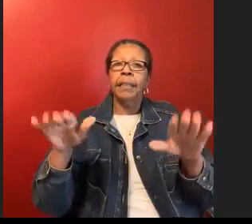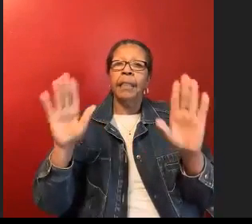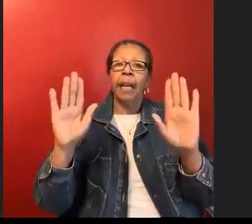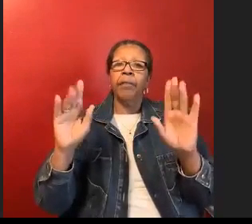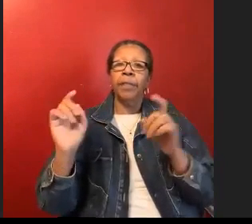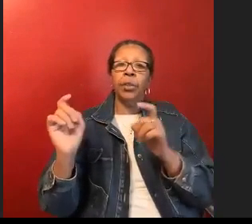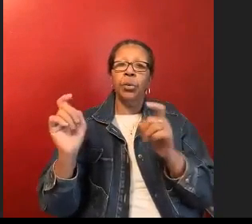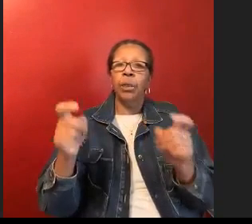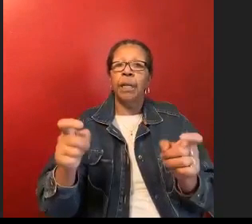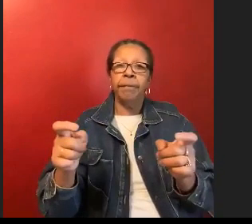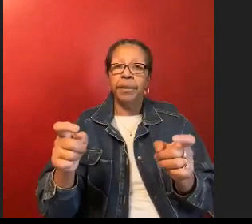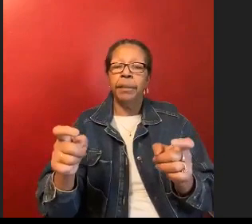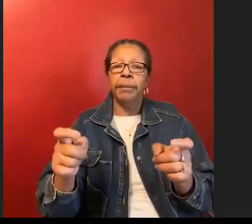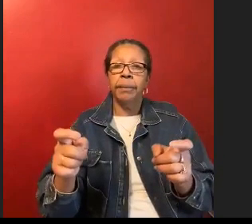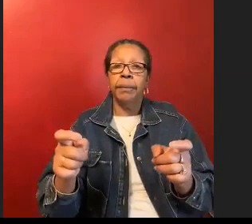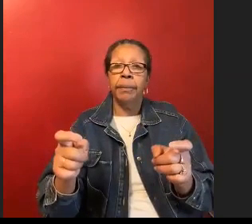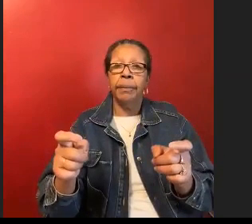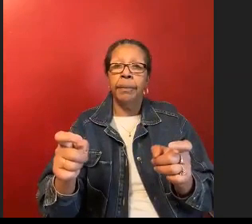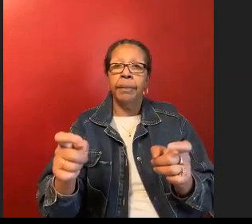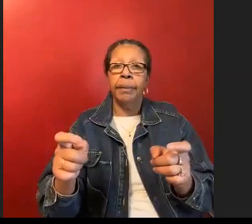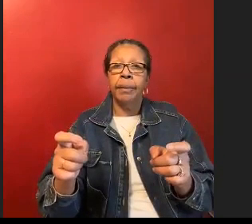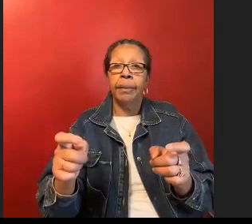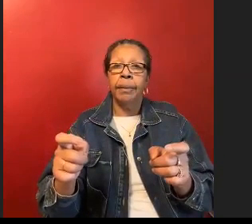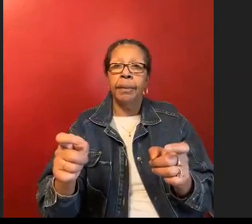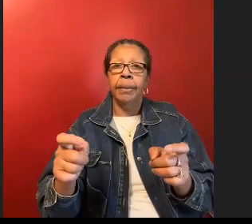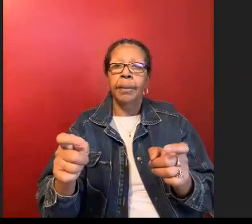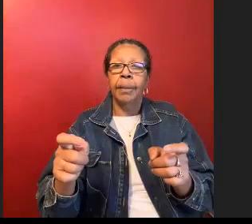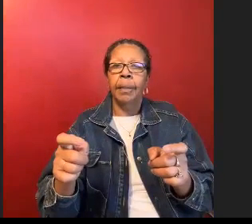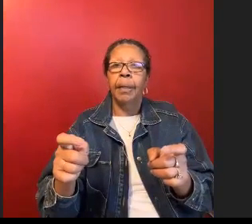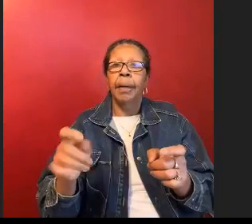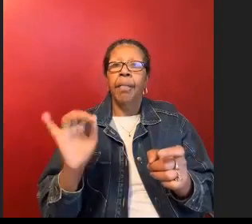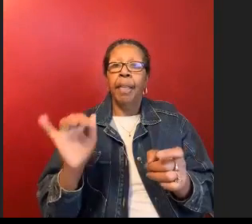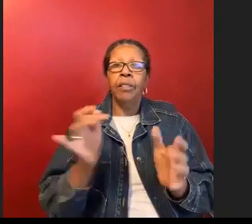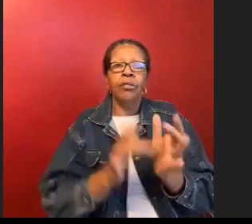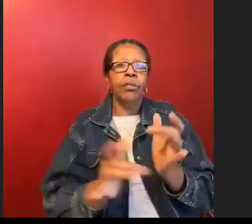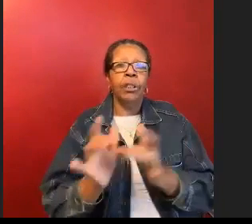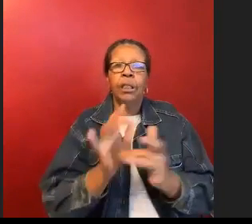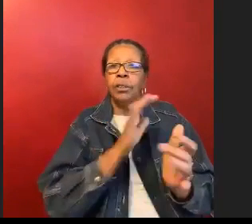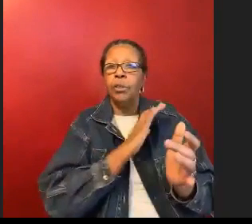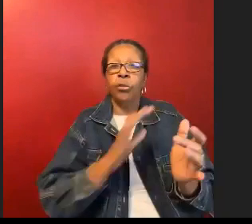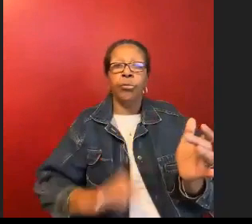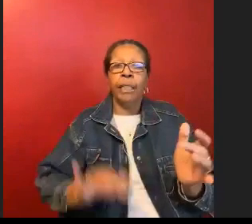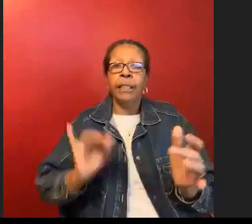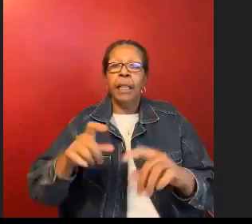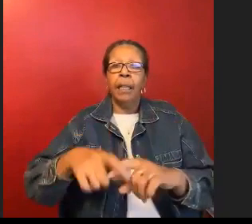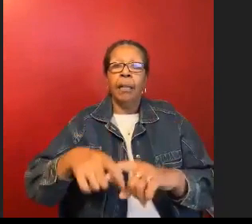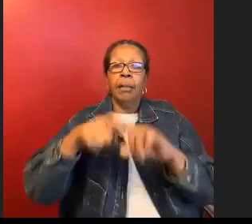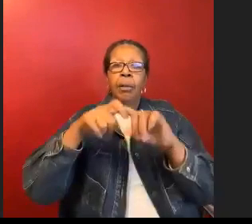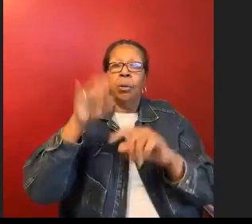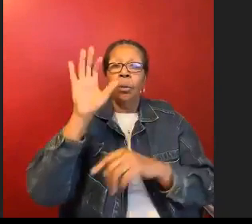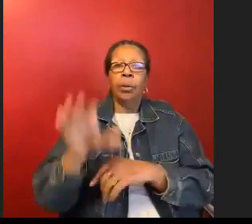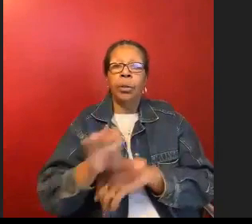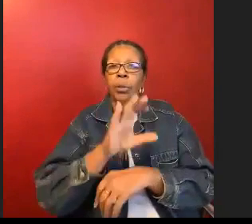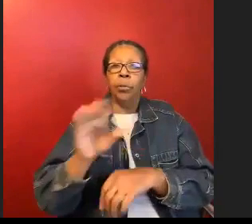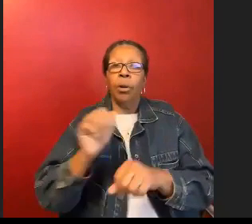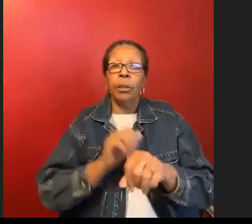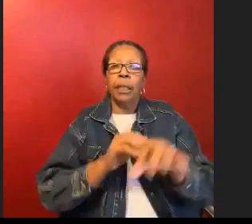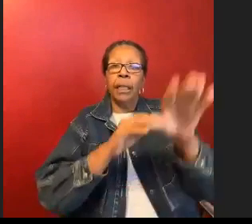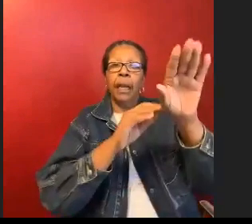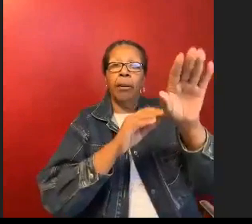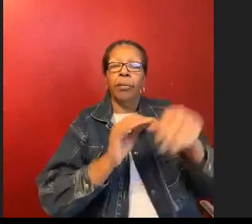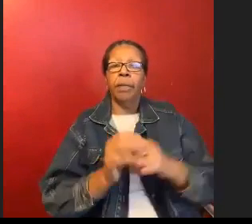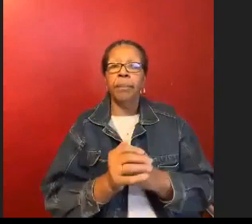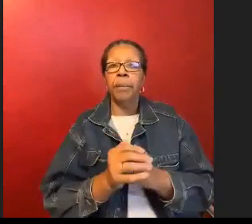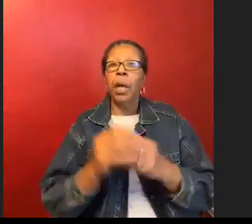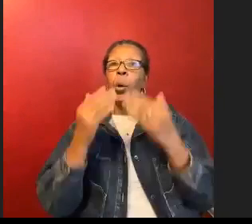gift of Jesus Christ on the cross at Calvary. We thank you, Lord God, that